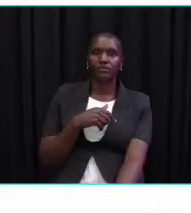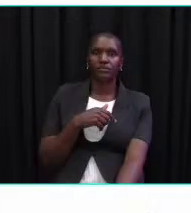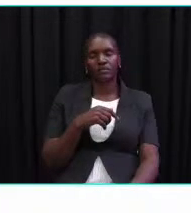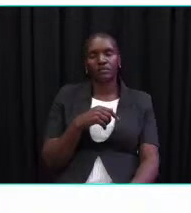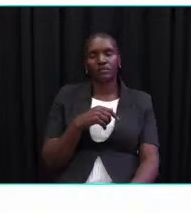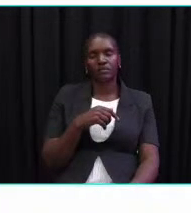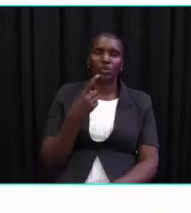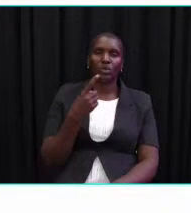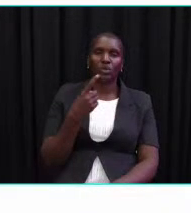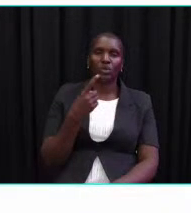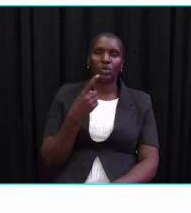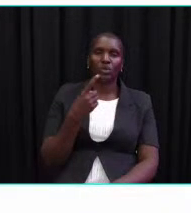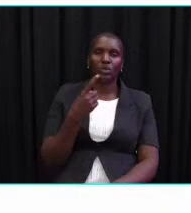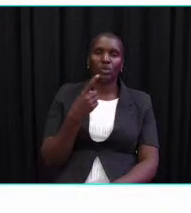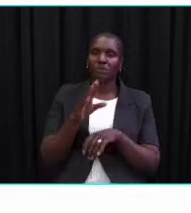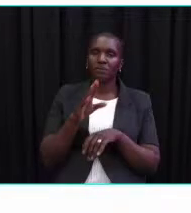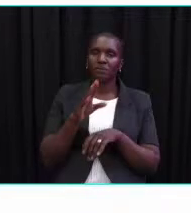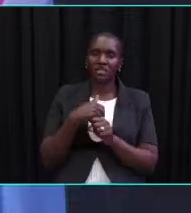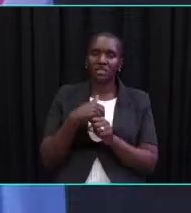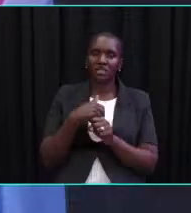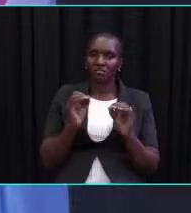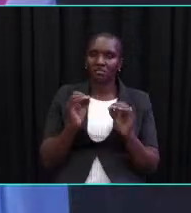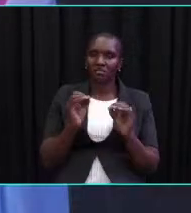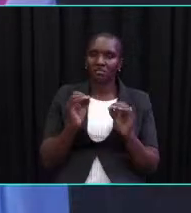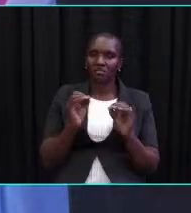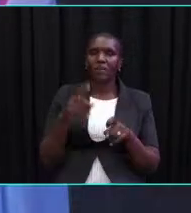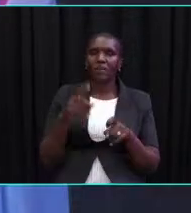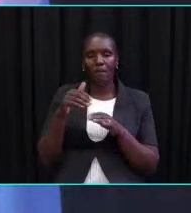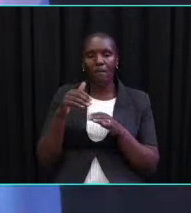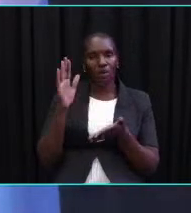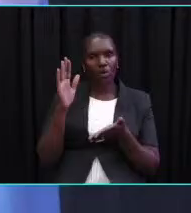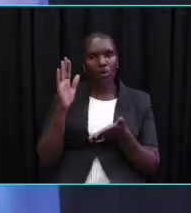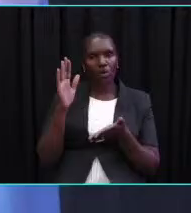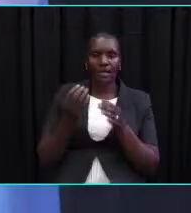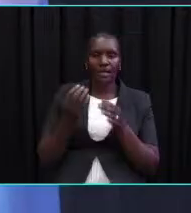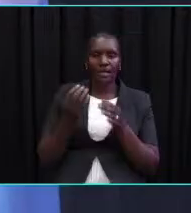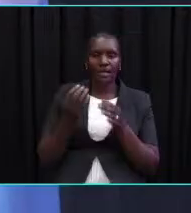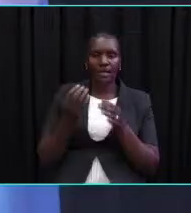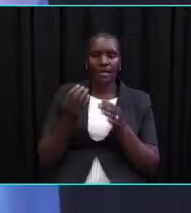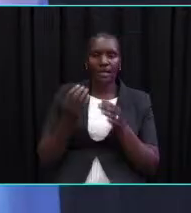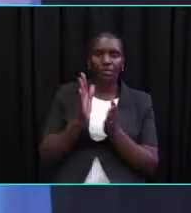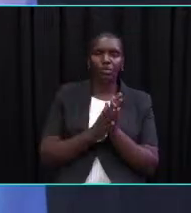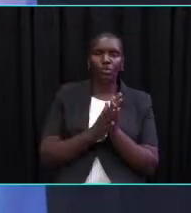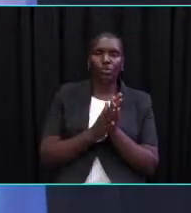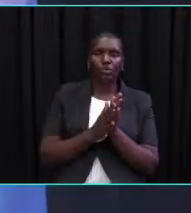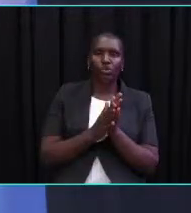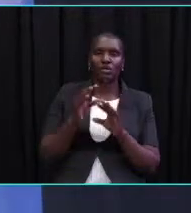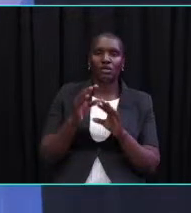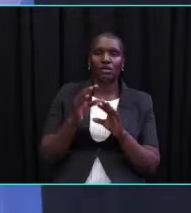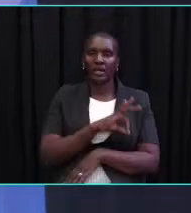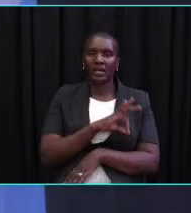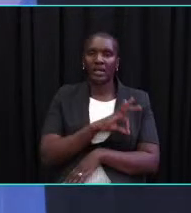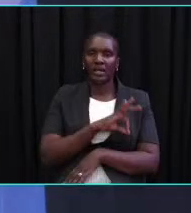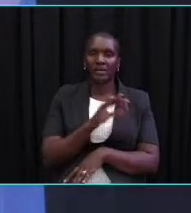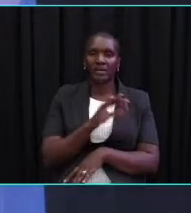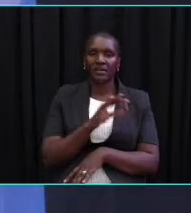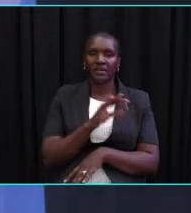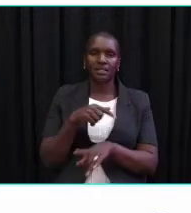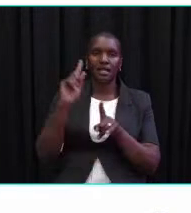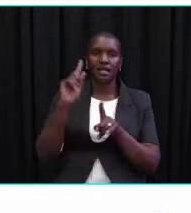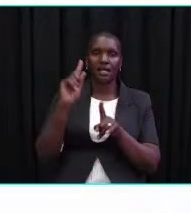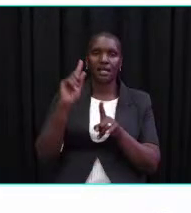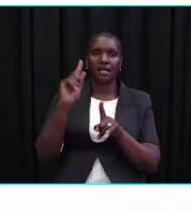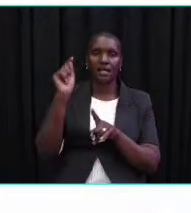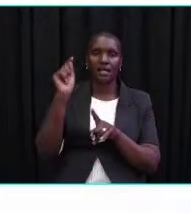We need to throw away the box and come up with the solutions that serve us as Kenya. Thank you very